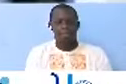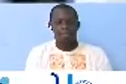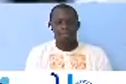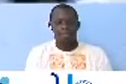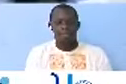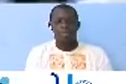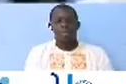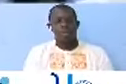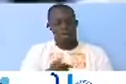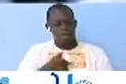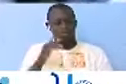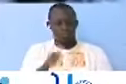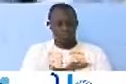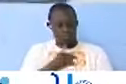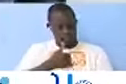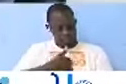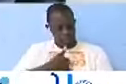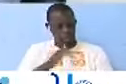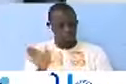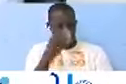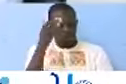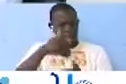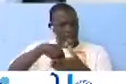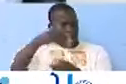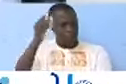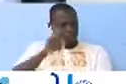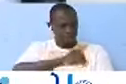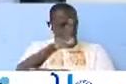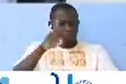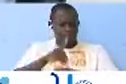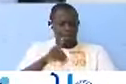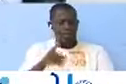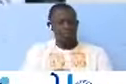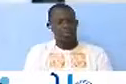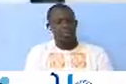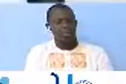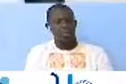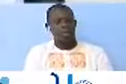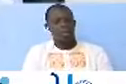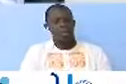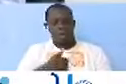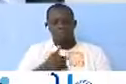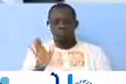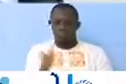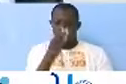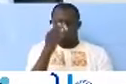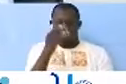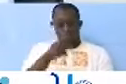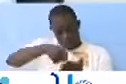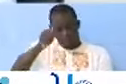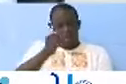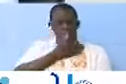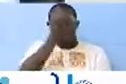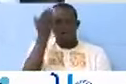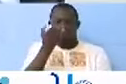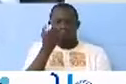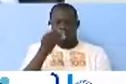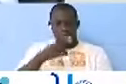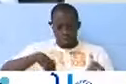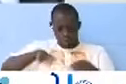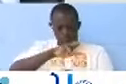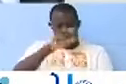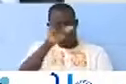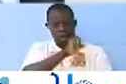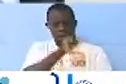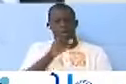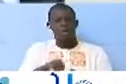banda. I was going out of the place. Da samo sen nankana. I went and bought breakfast and I was returning